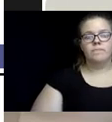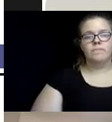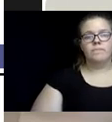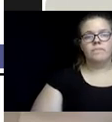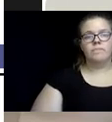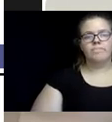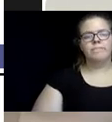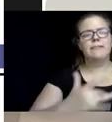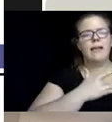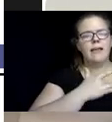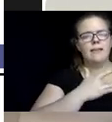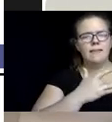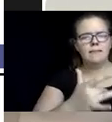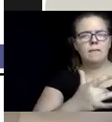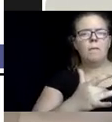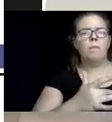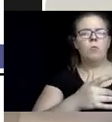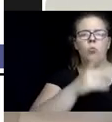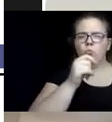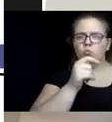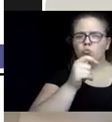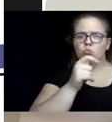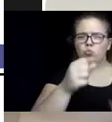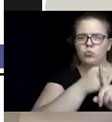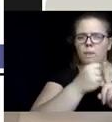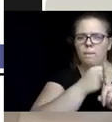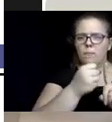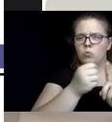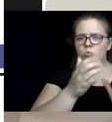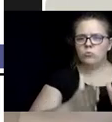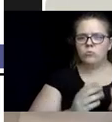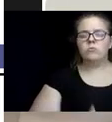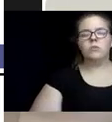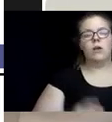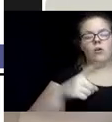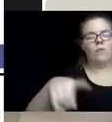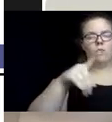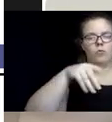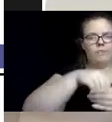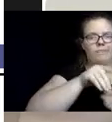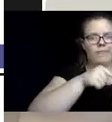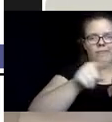And the typical profile of those who abuse, for those of you in the field, this is no surprise.